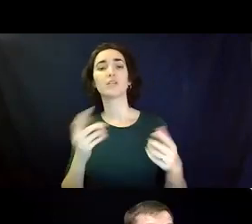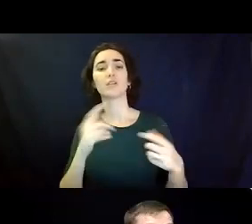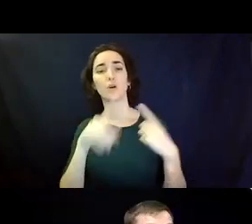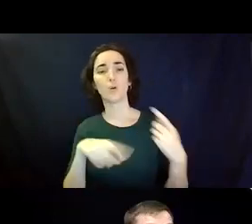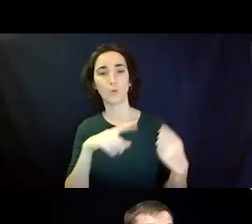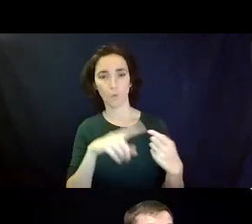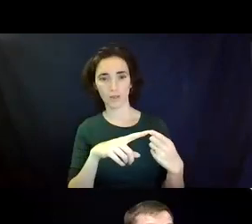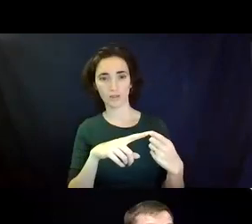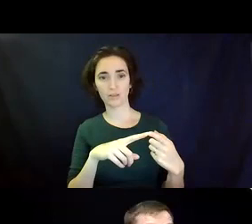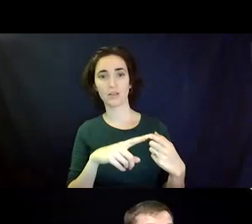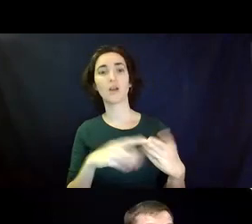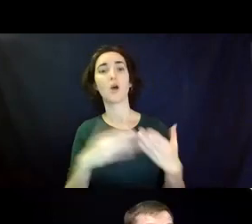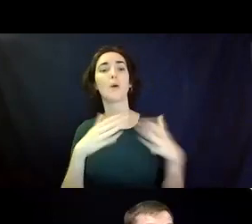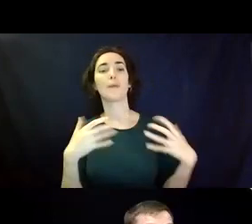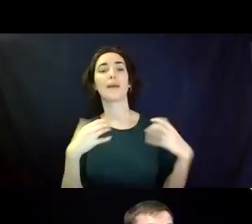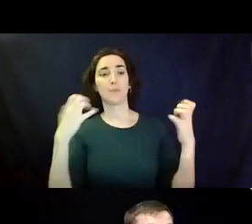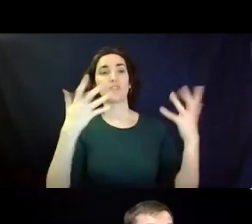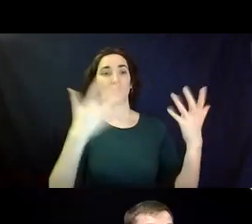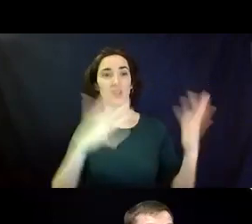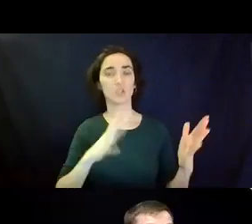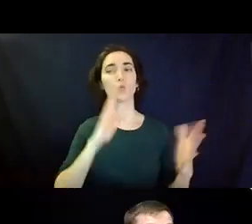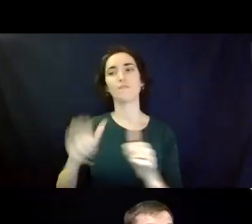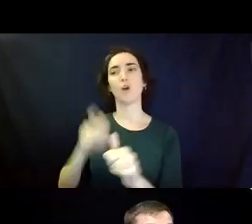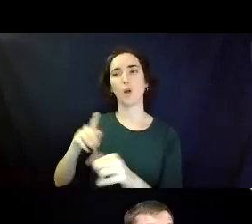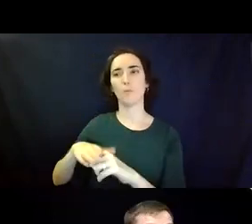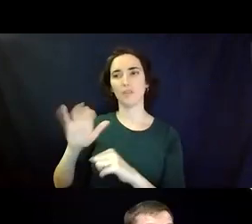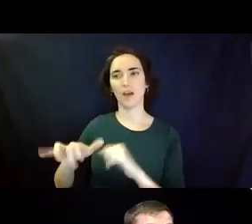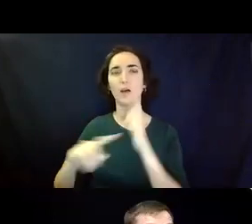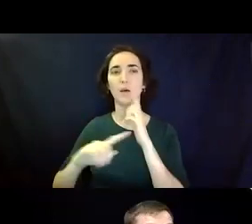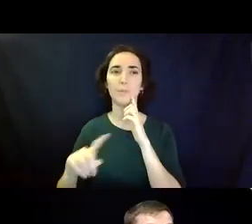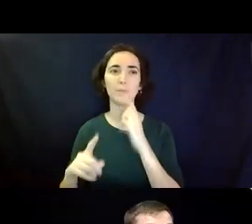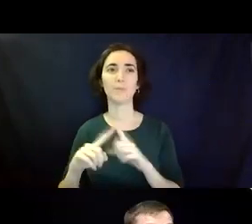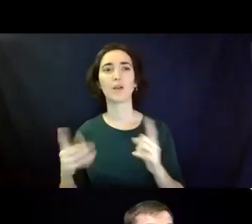the conclusion of the public health emergency. But